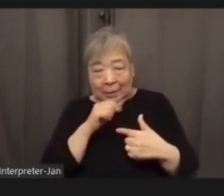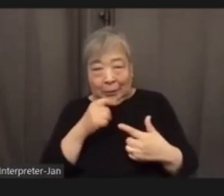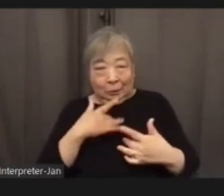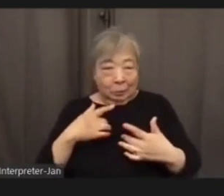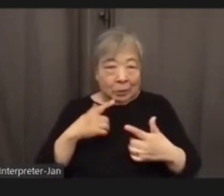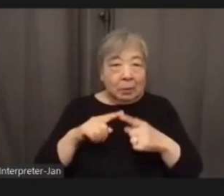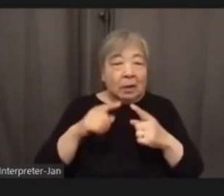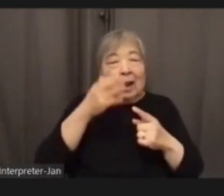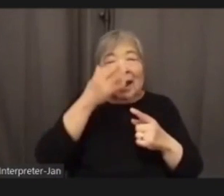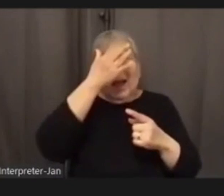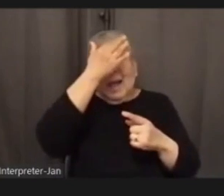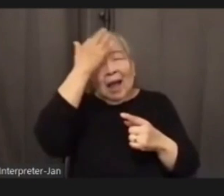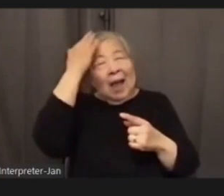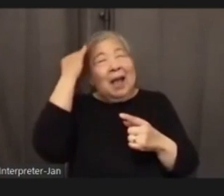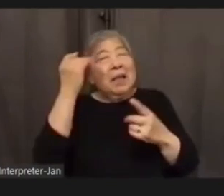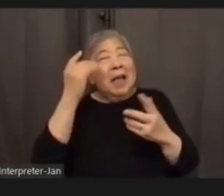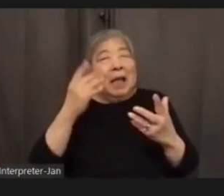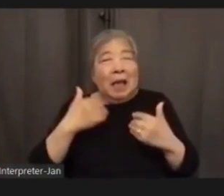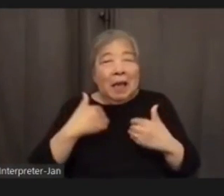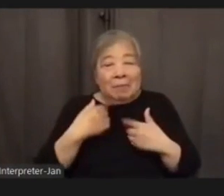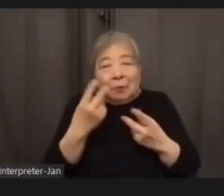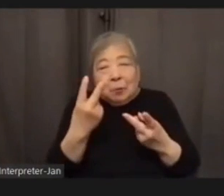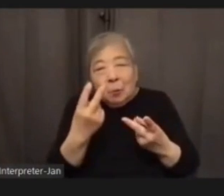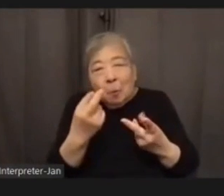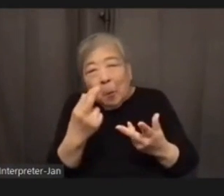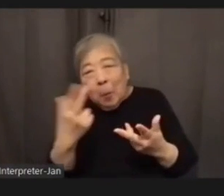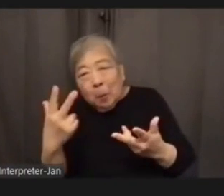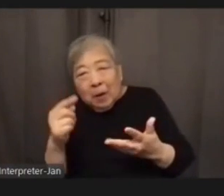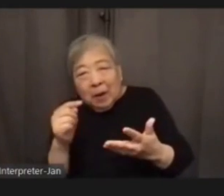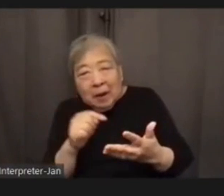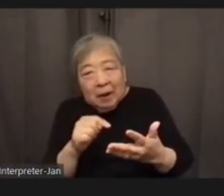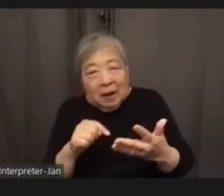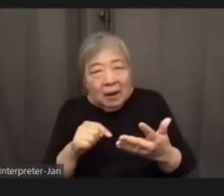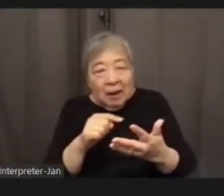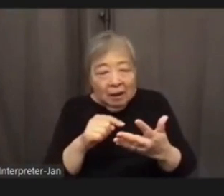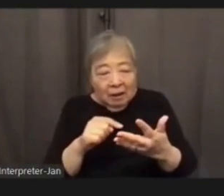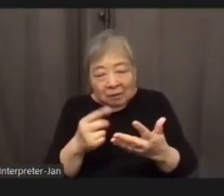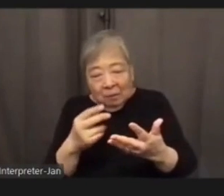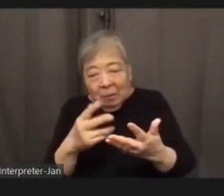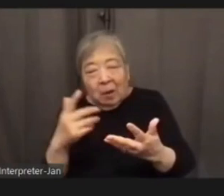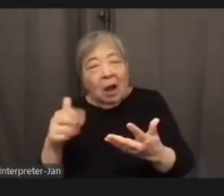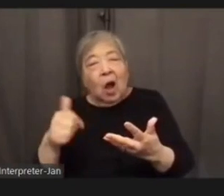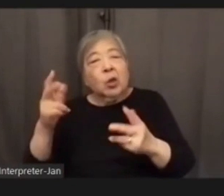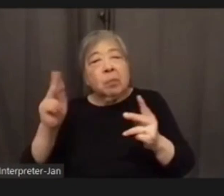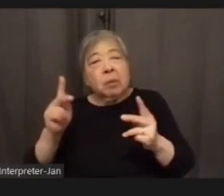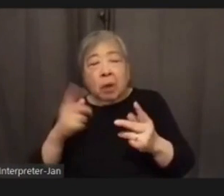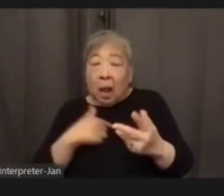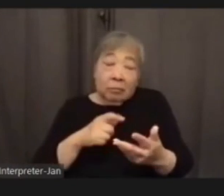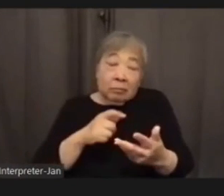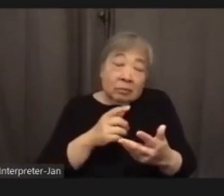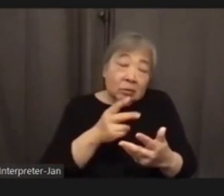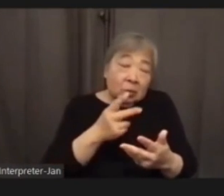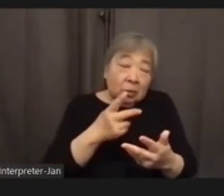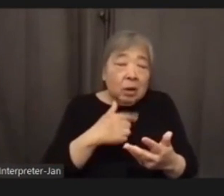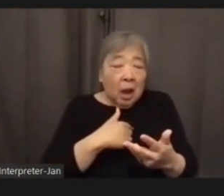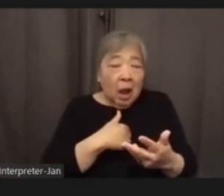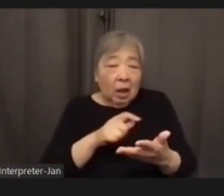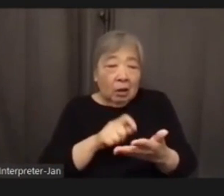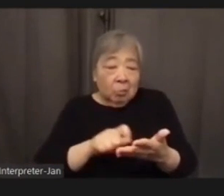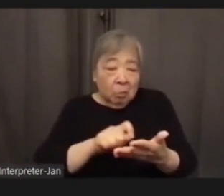mean, there are two or three pieces in there that other people are doing the vocals. These are music that I wrote. Young